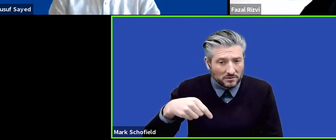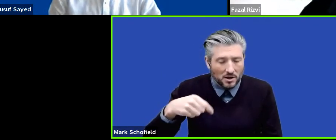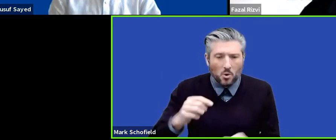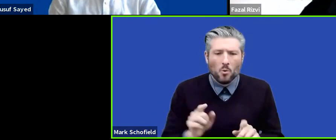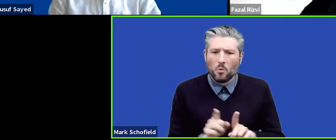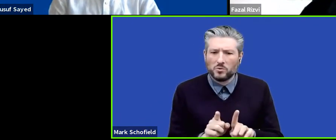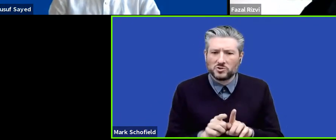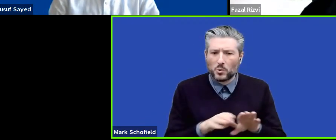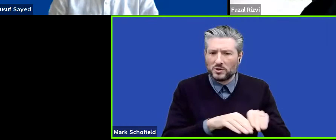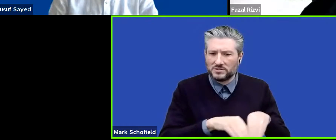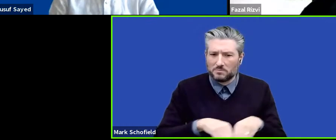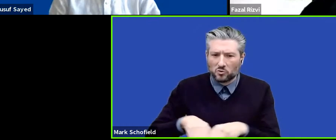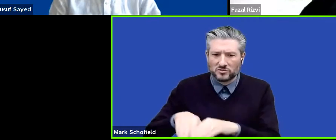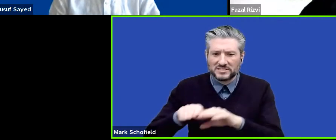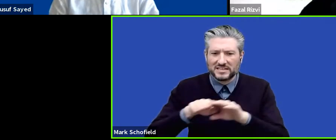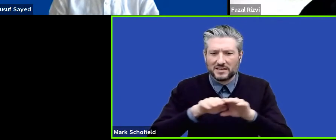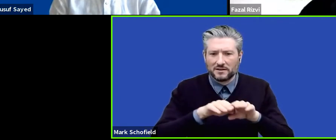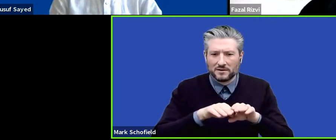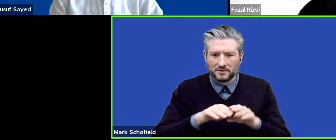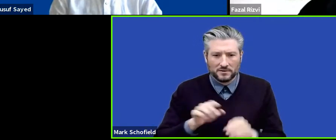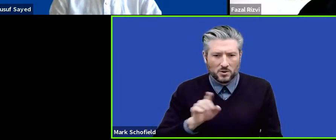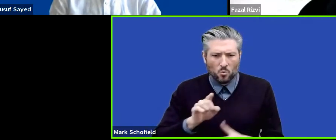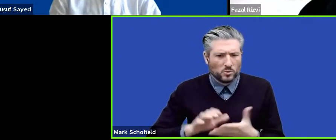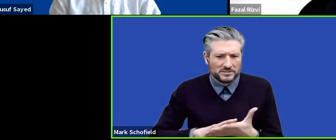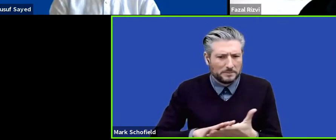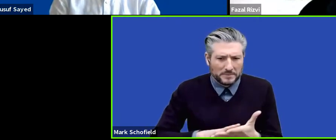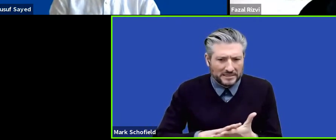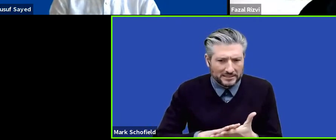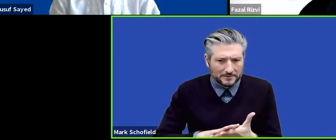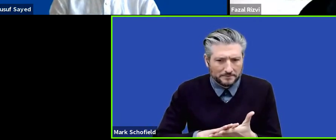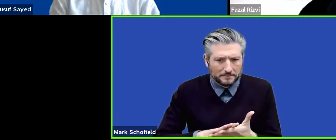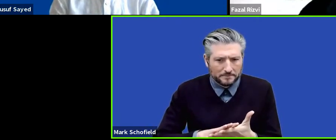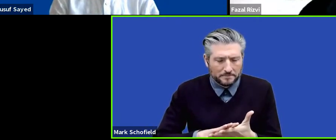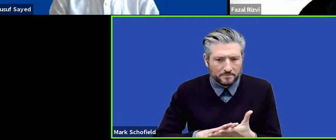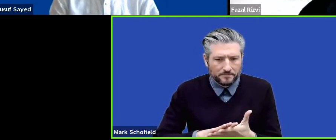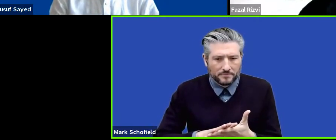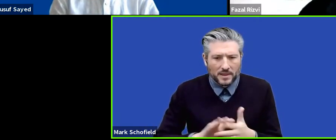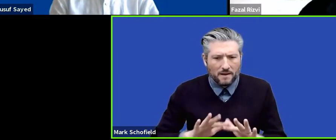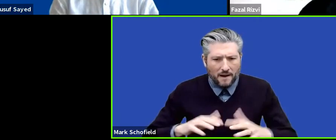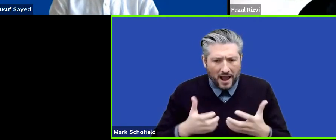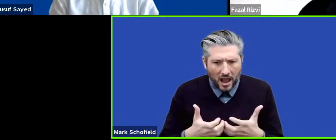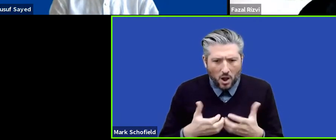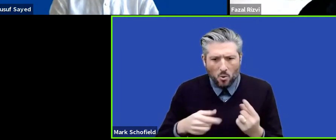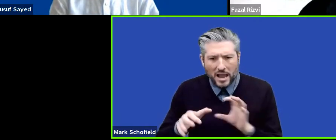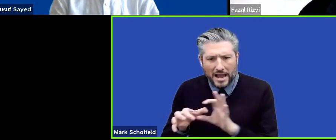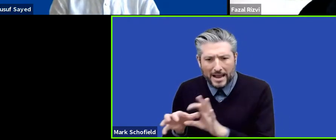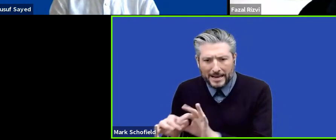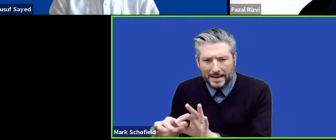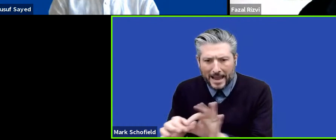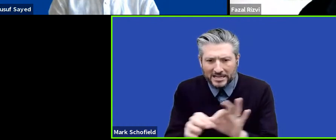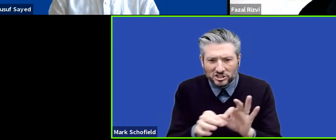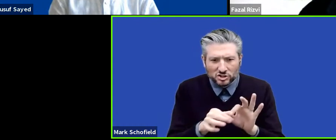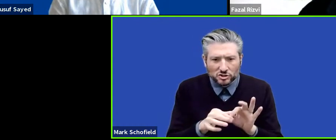participation and participatory forms of engagement in policymaking is possible?